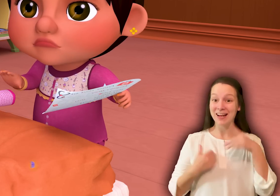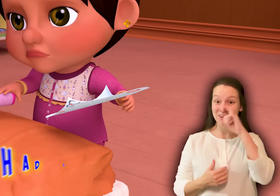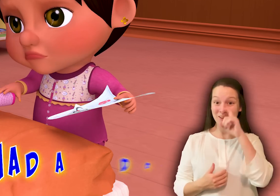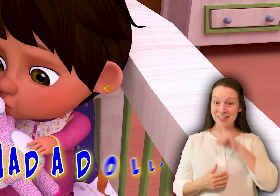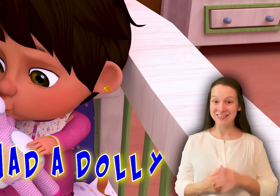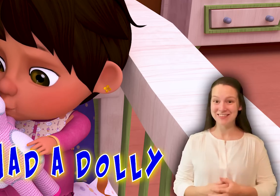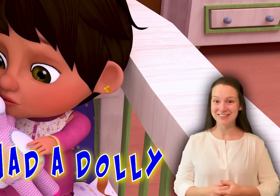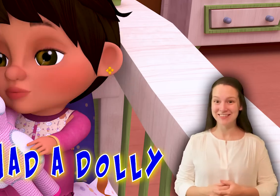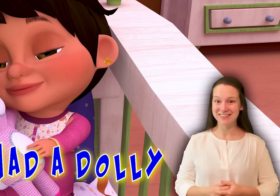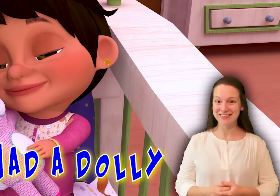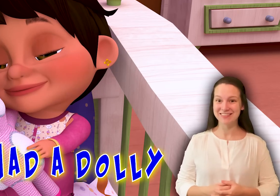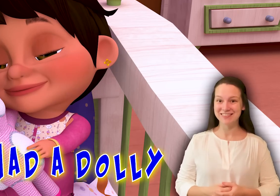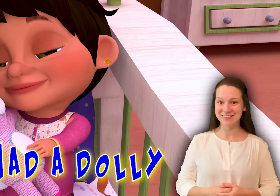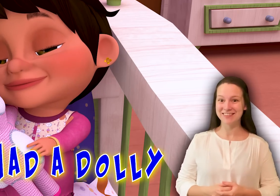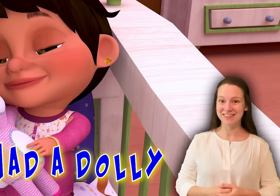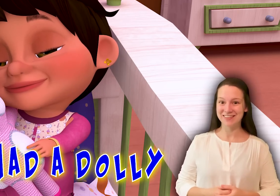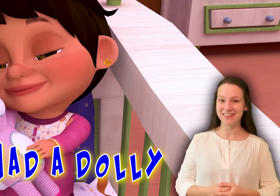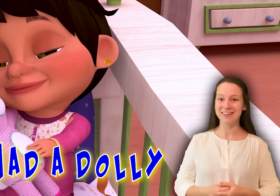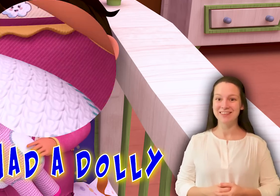Miss Polly had a